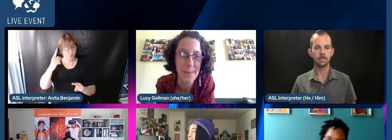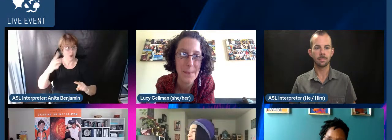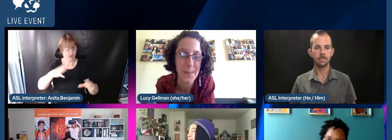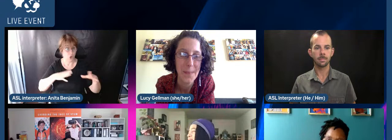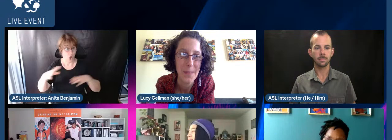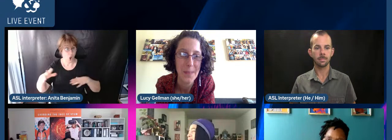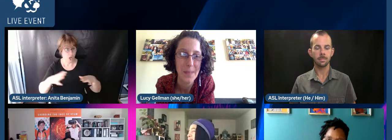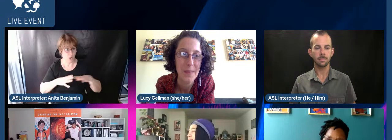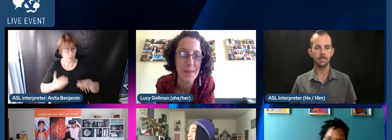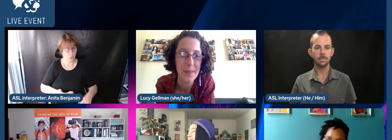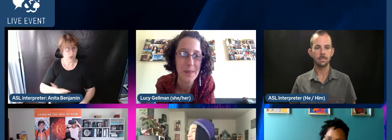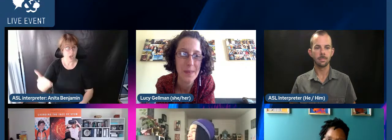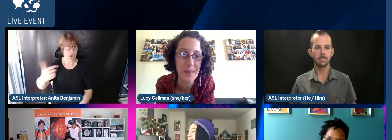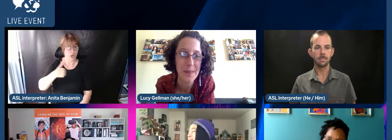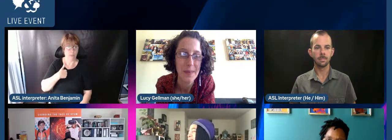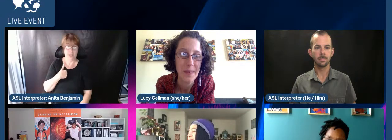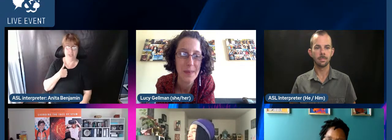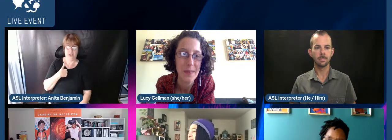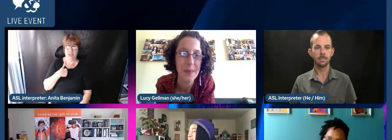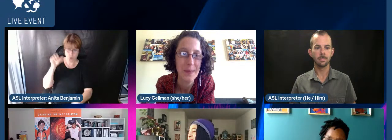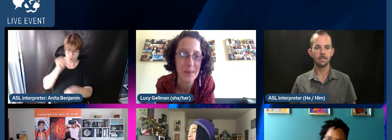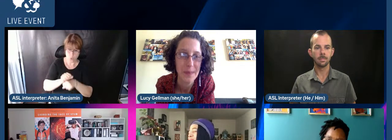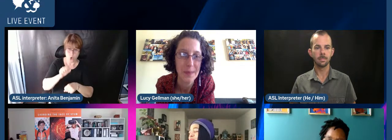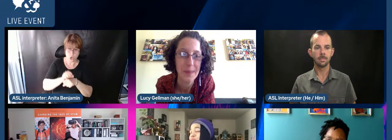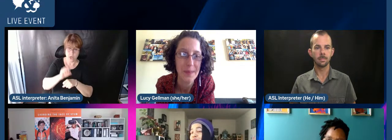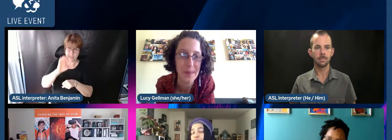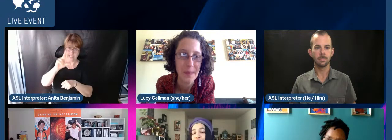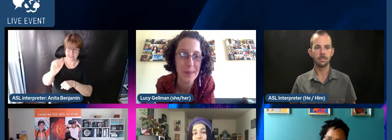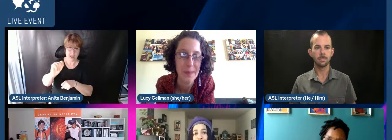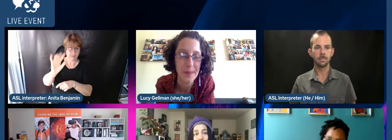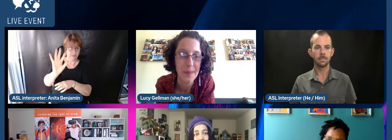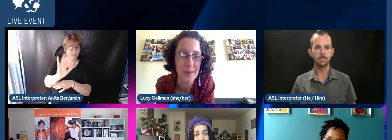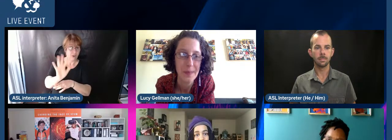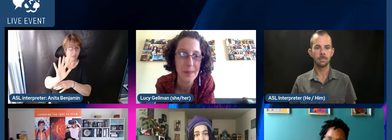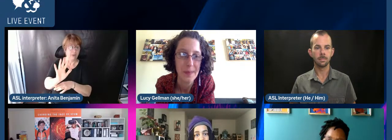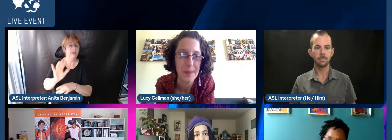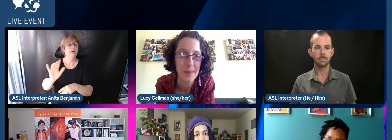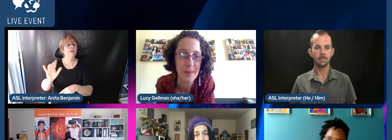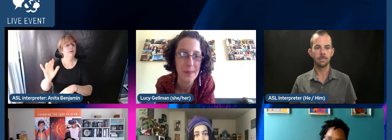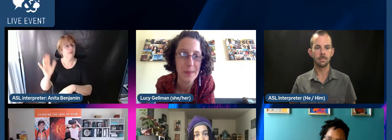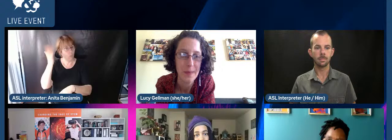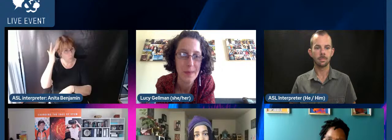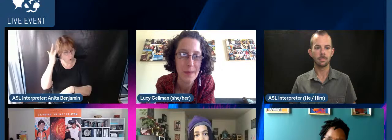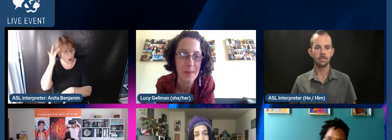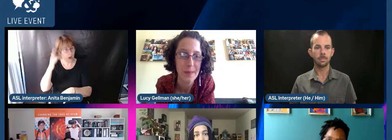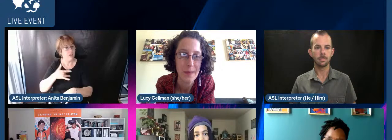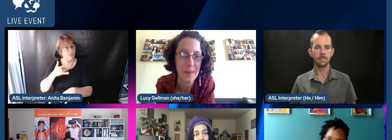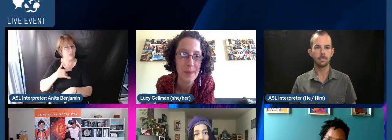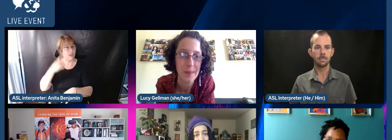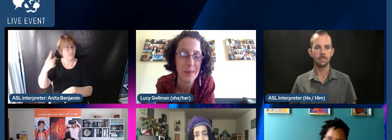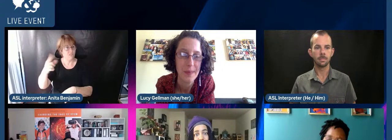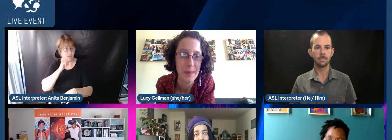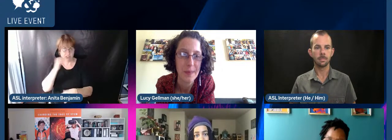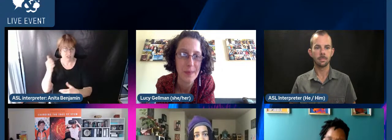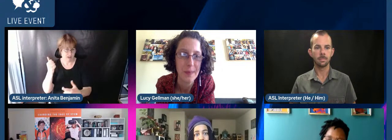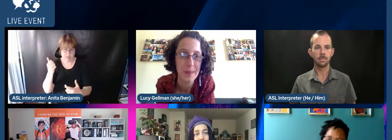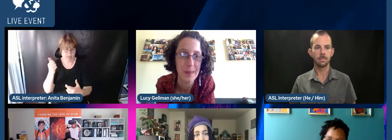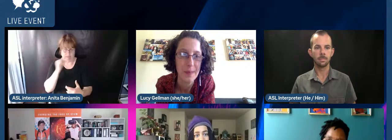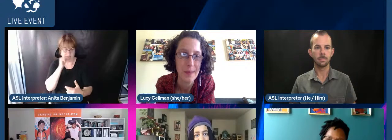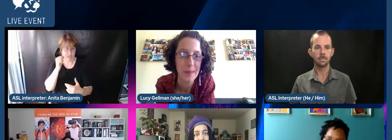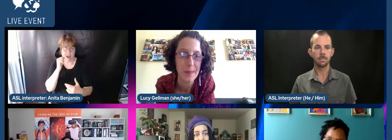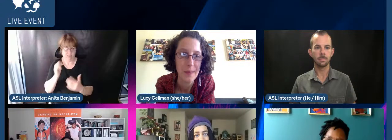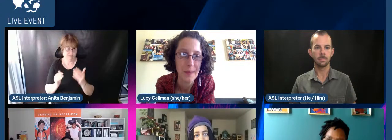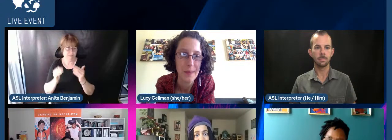will hire me on a set because as a quadriplegic, they feel that I'm a liability. Mm-hmm.